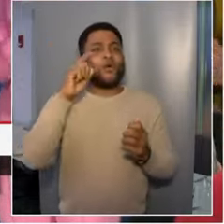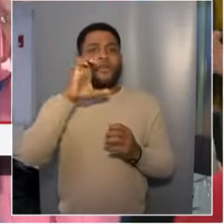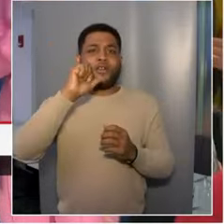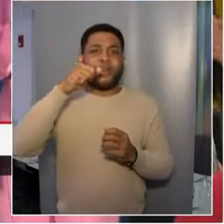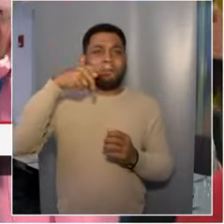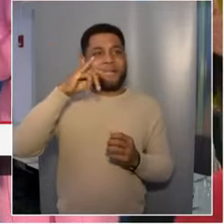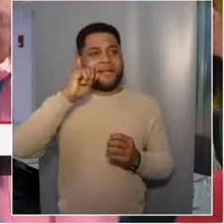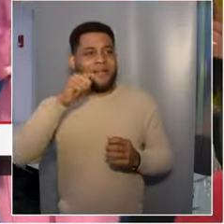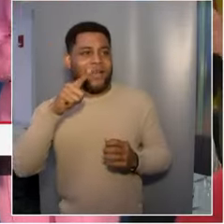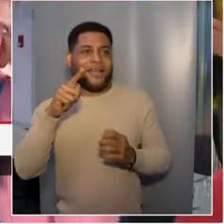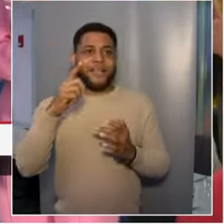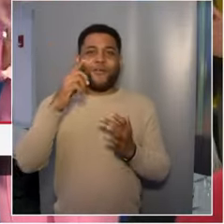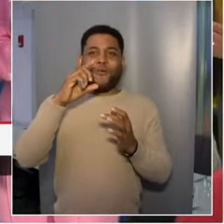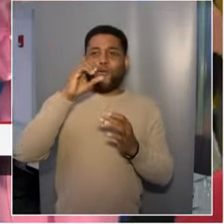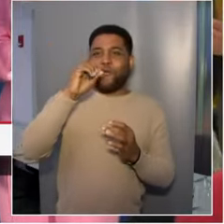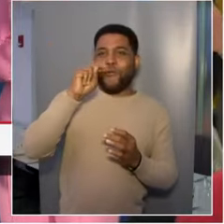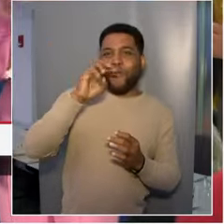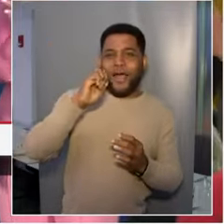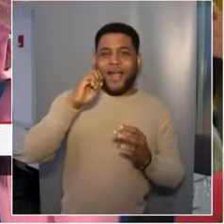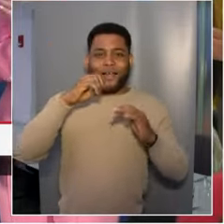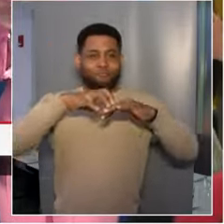Washington.